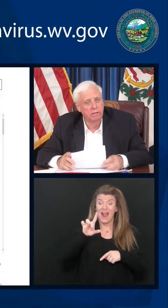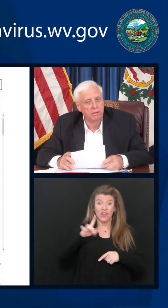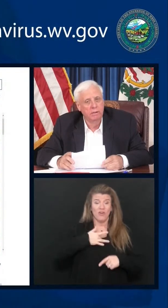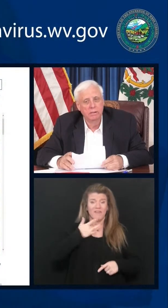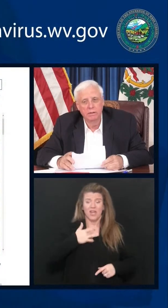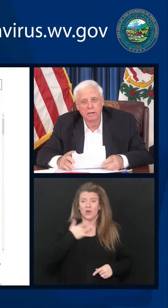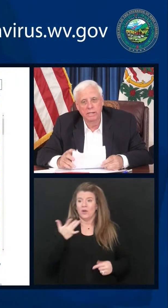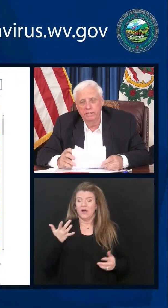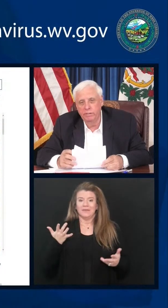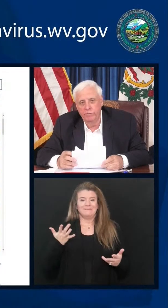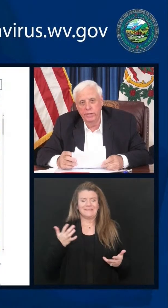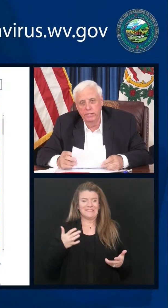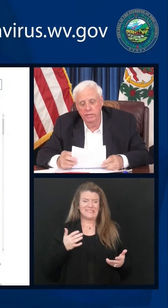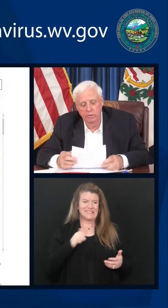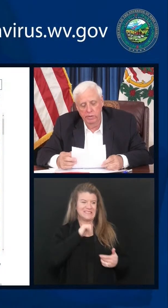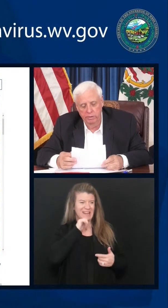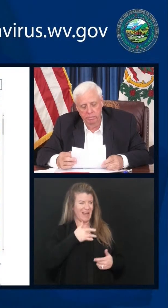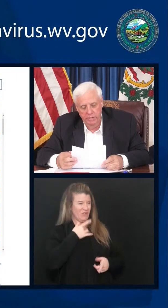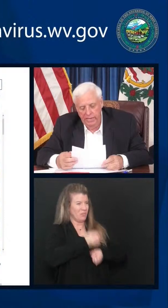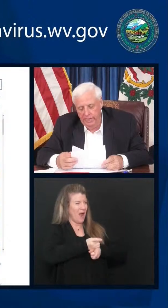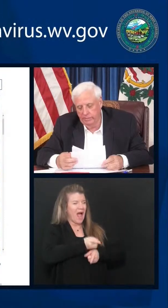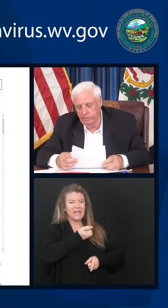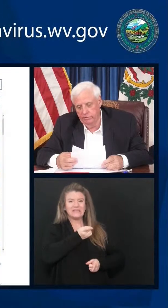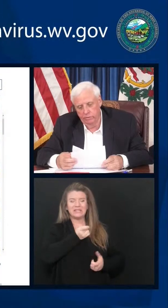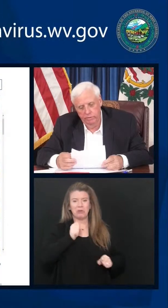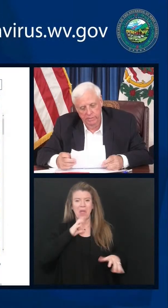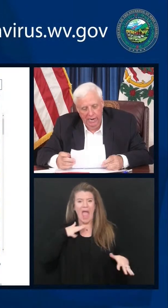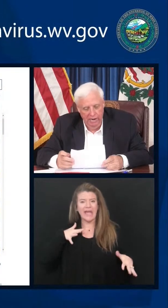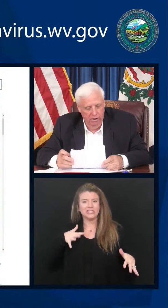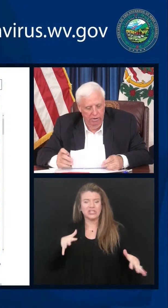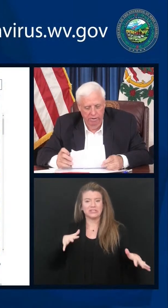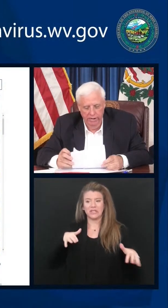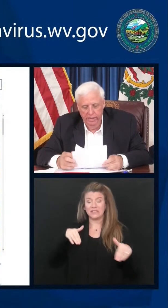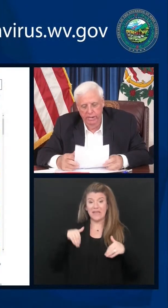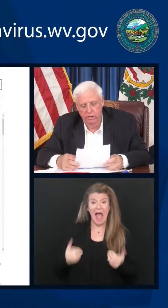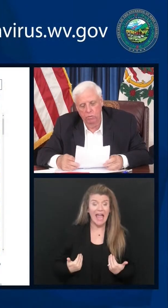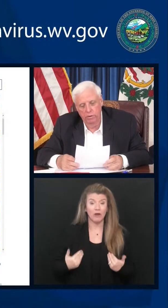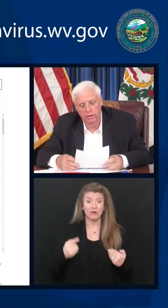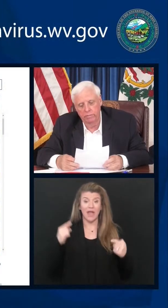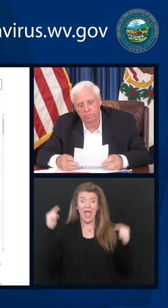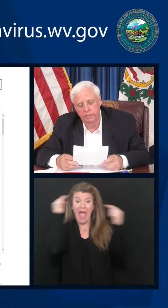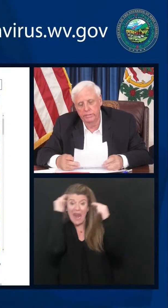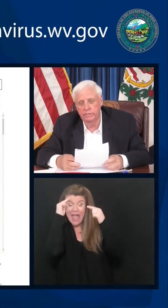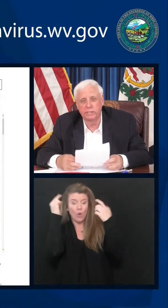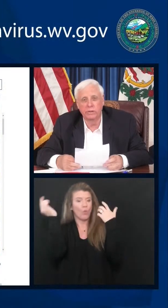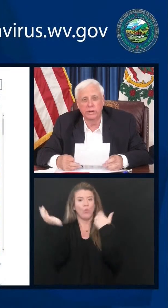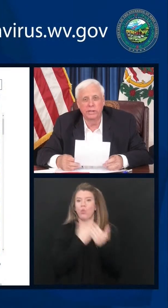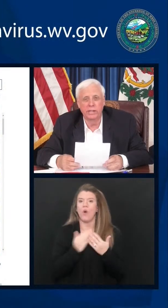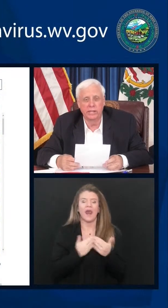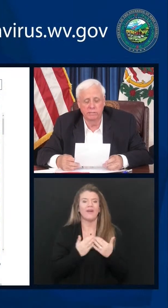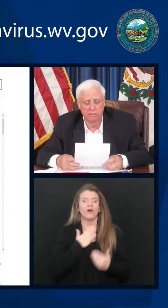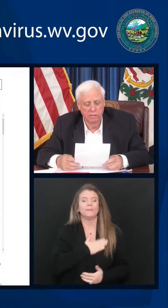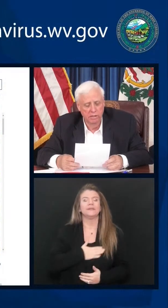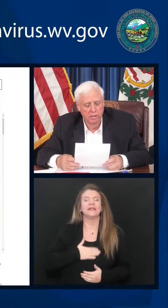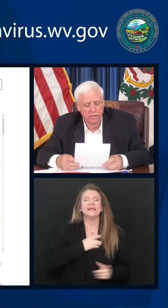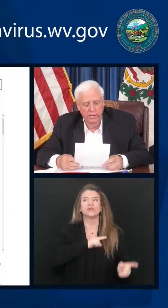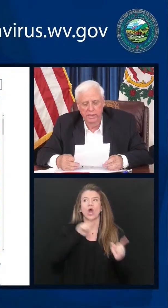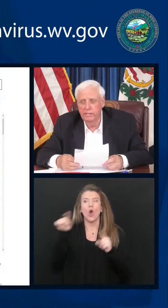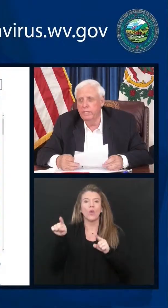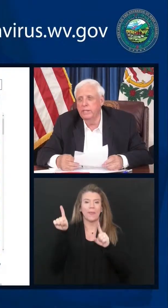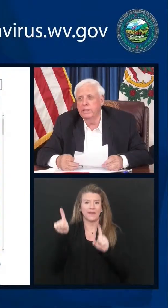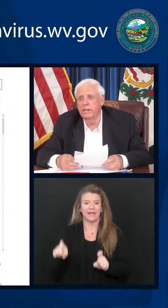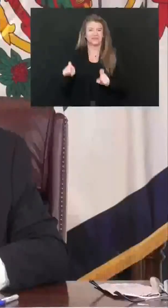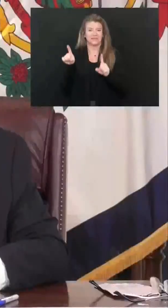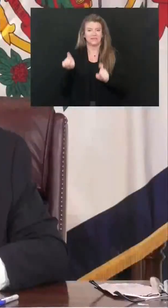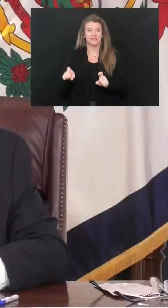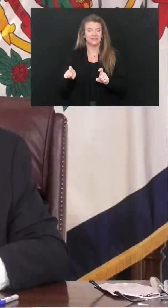of uneasy feeling, whether it be anxious or tired or headache or whatever, please just go get a test. You can't